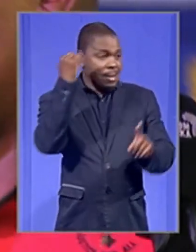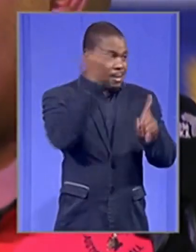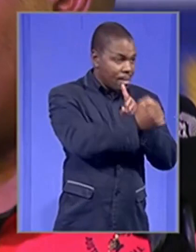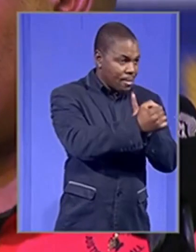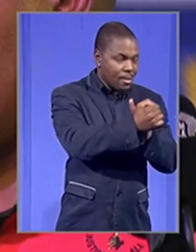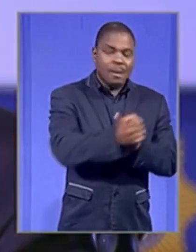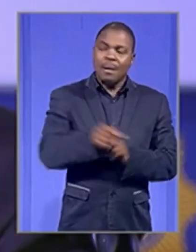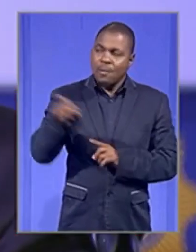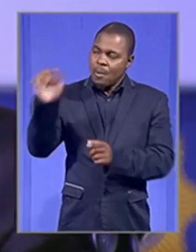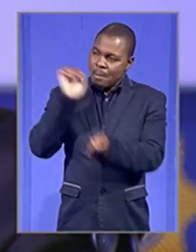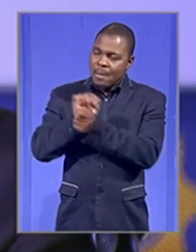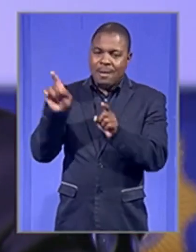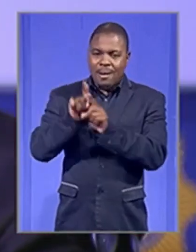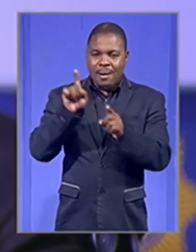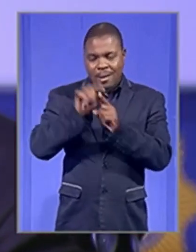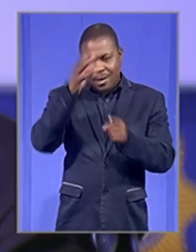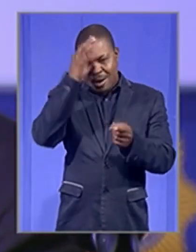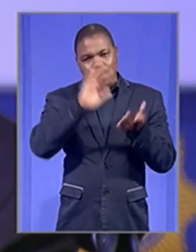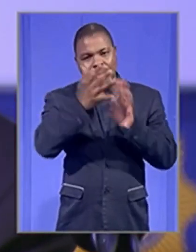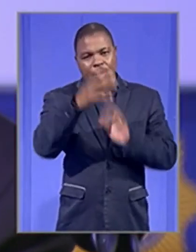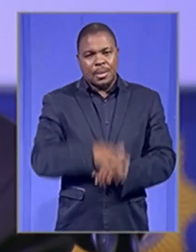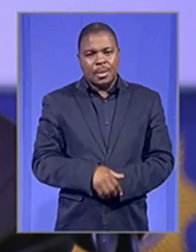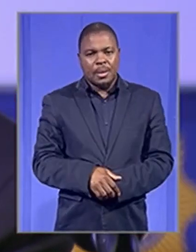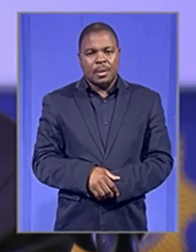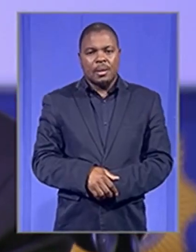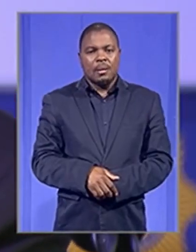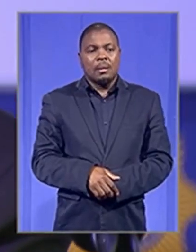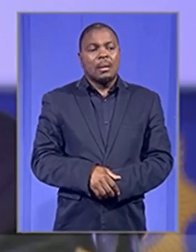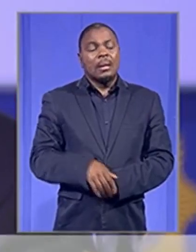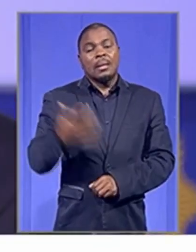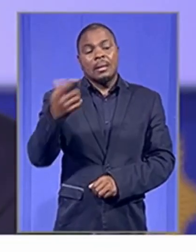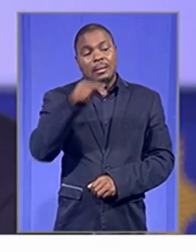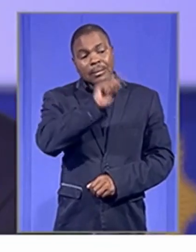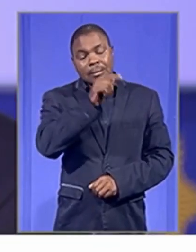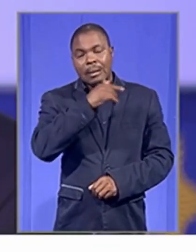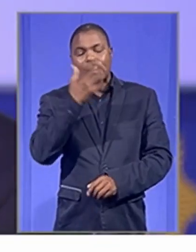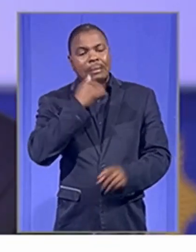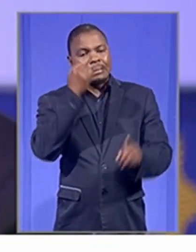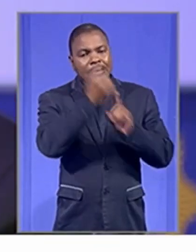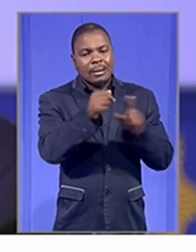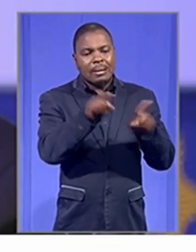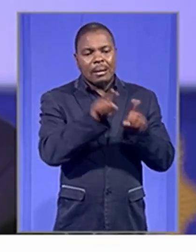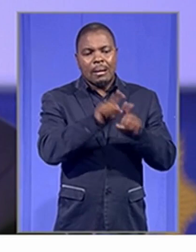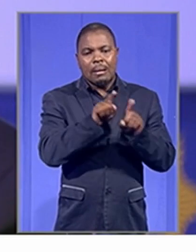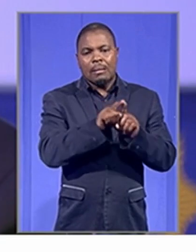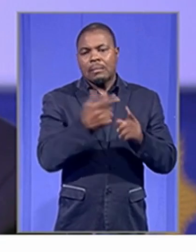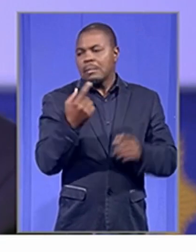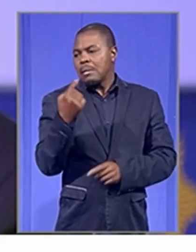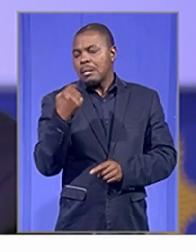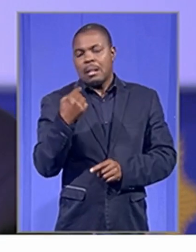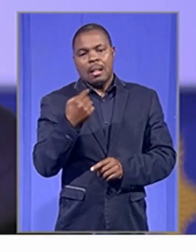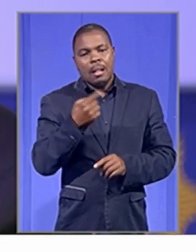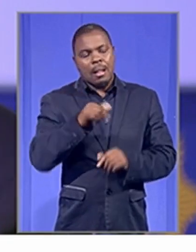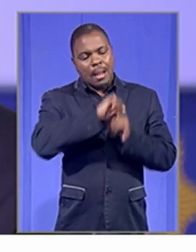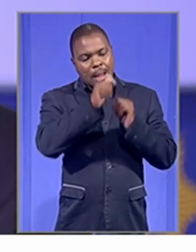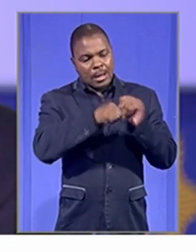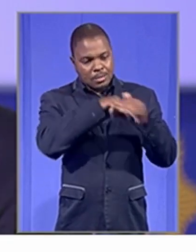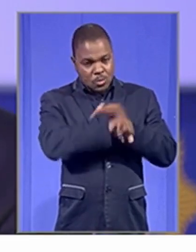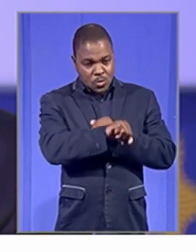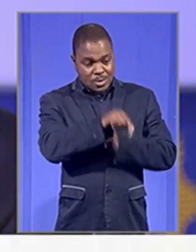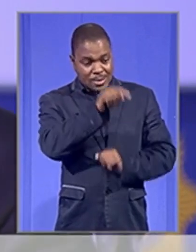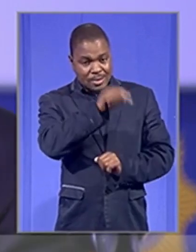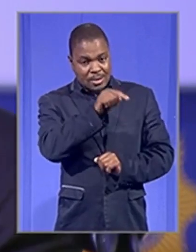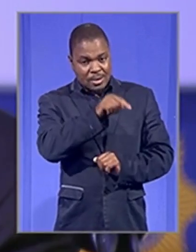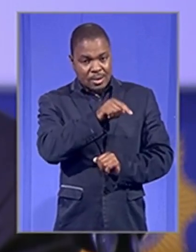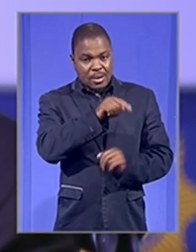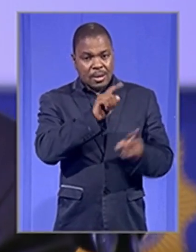as treason. The pain of these kids, especially the last born, Kapasha,